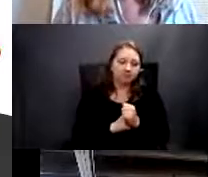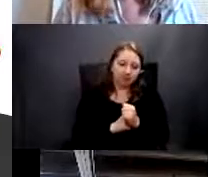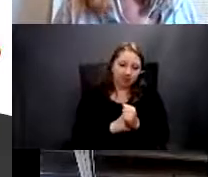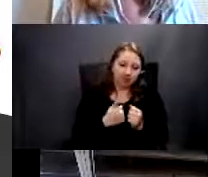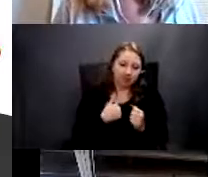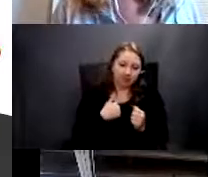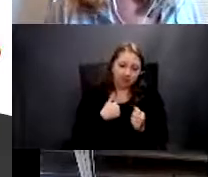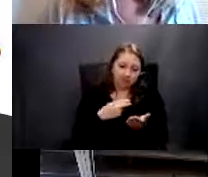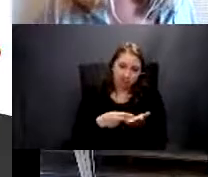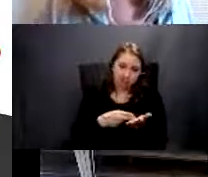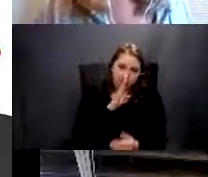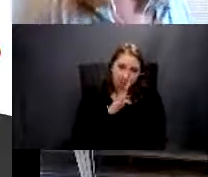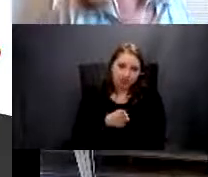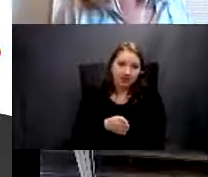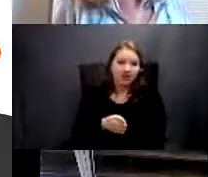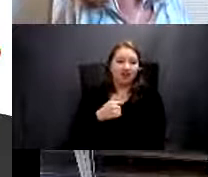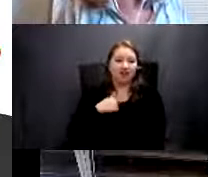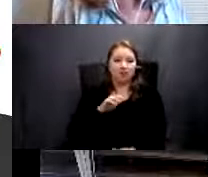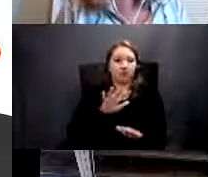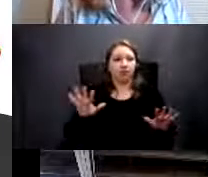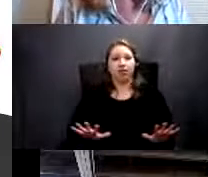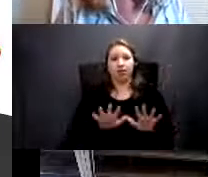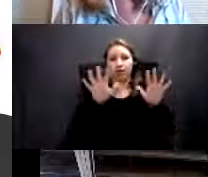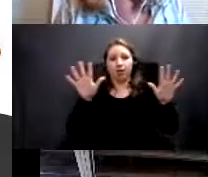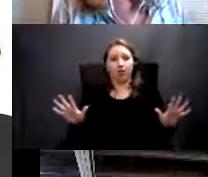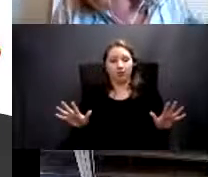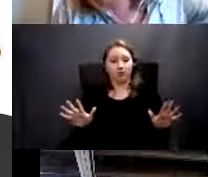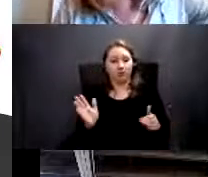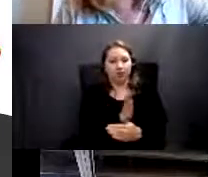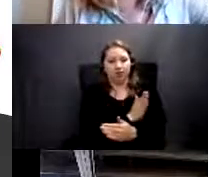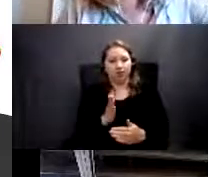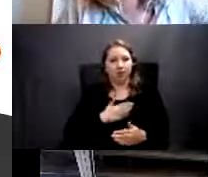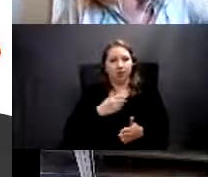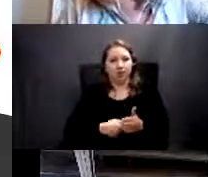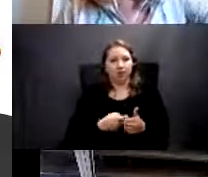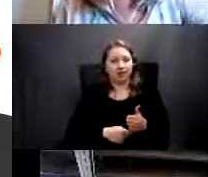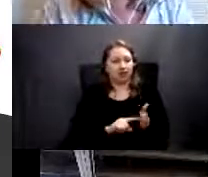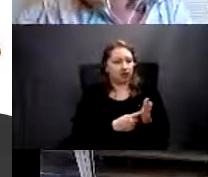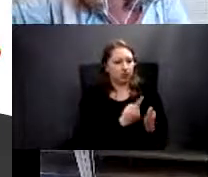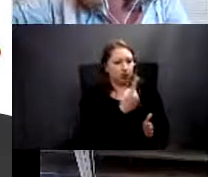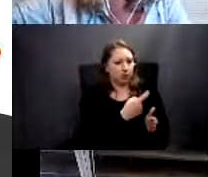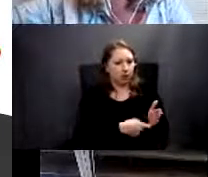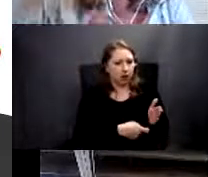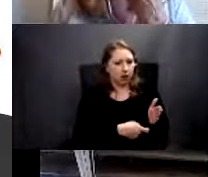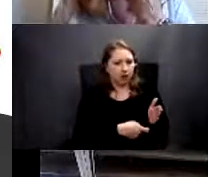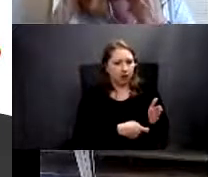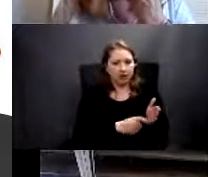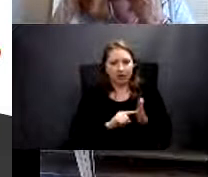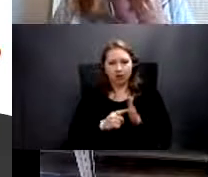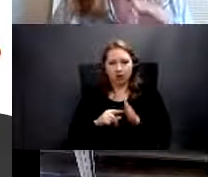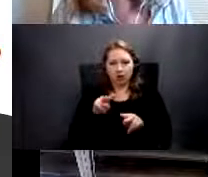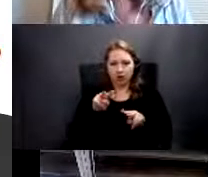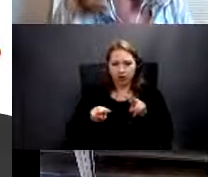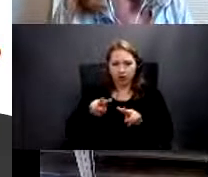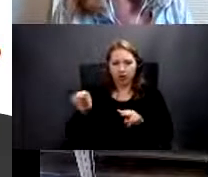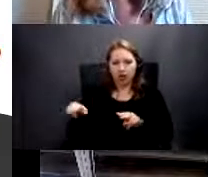going to be honest, I've been all over the board with my pricing structure. I started at one price, started looking at other